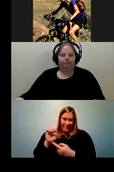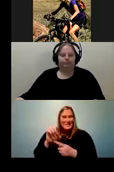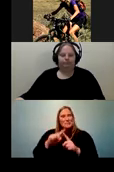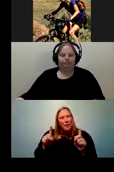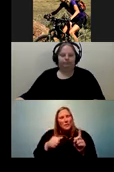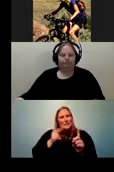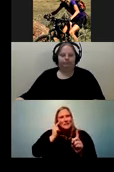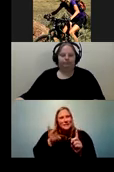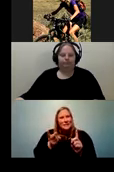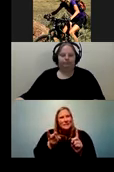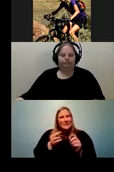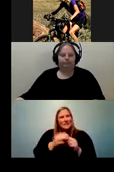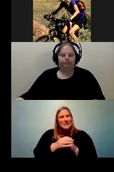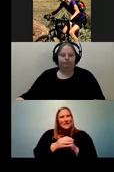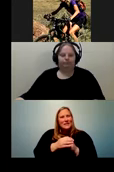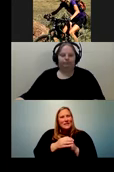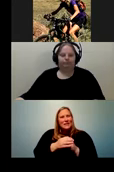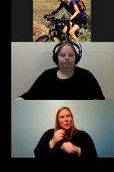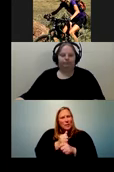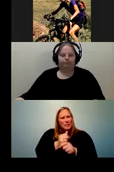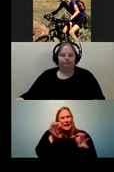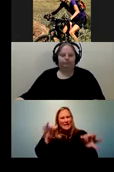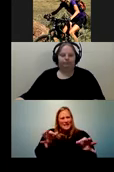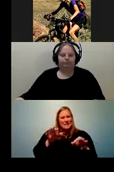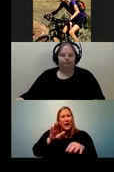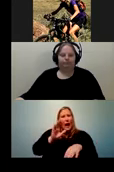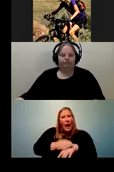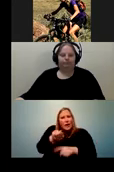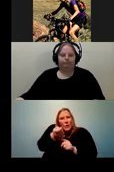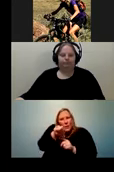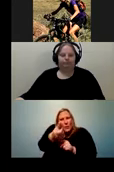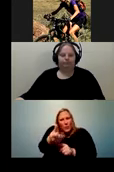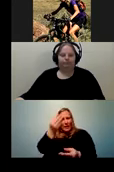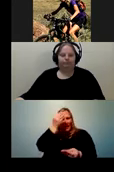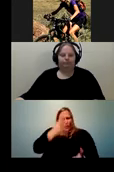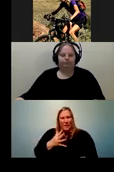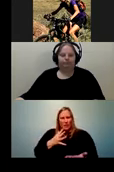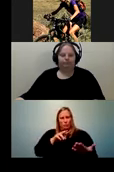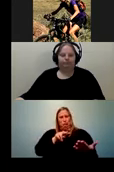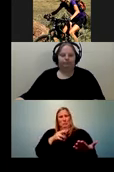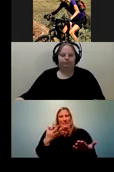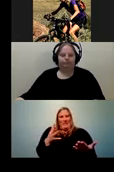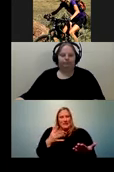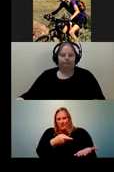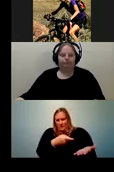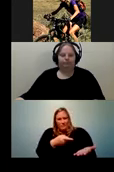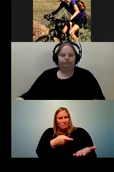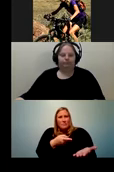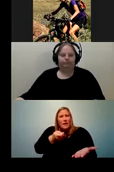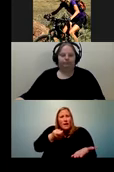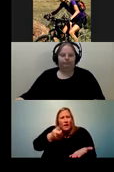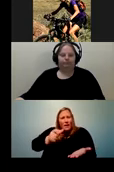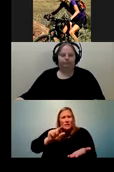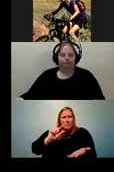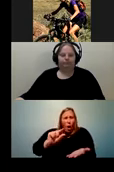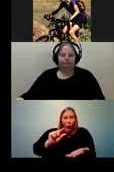to oftentimes make decisions on very little information. And, you know, small decisions on very